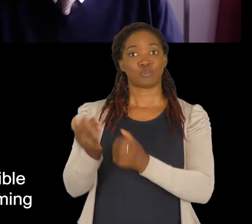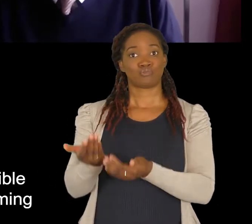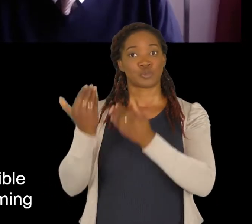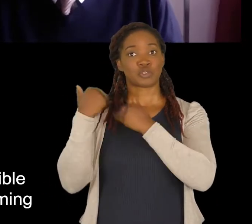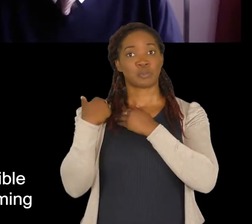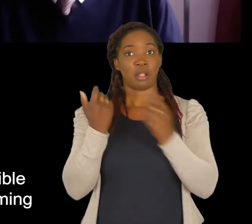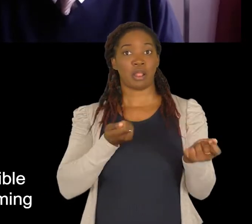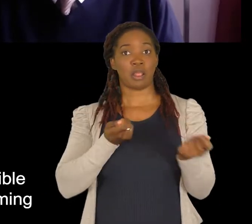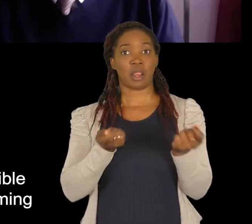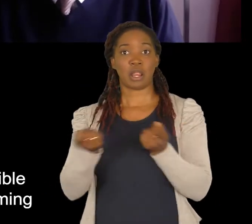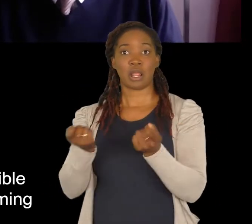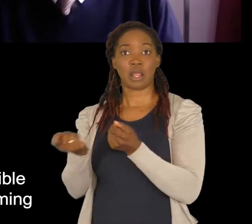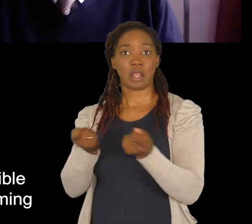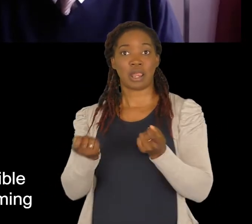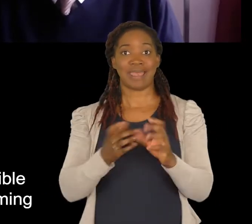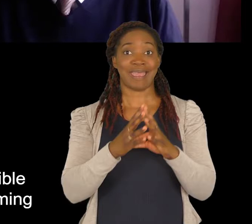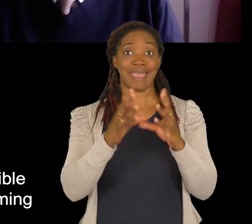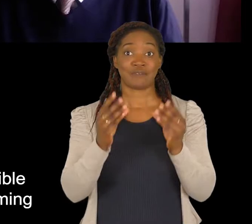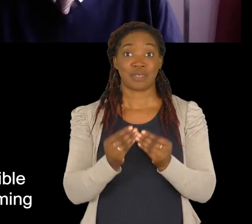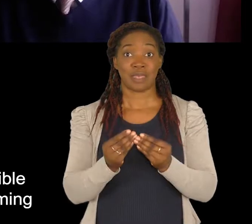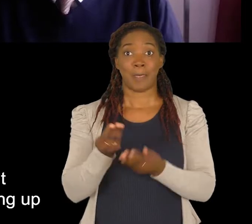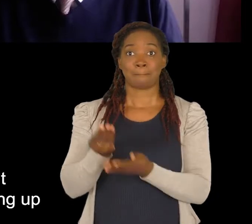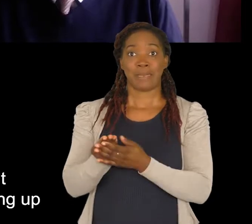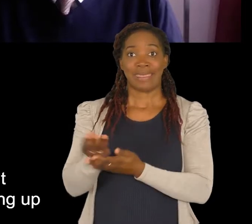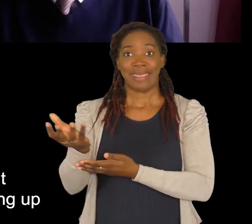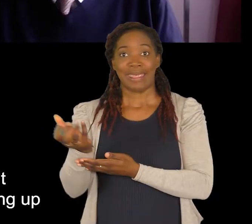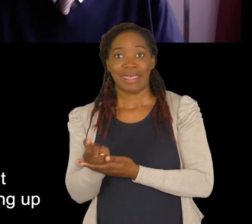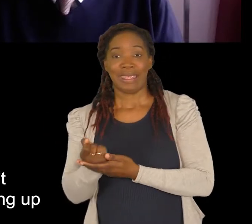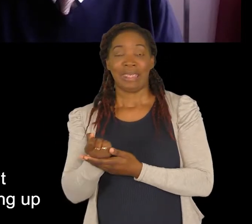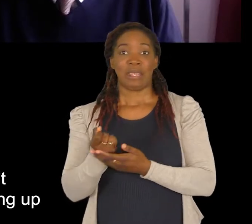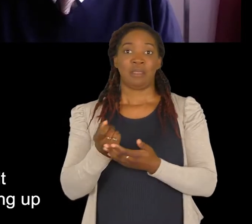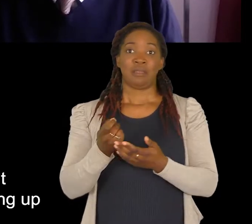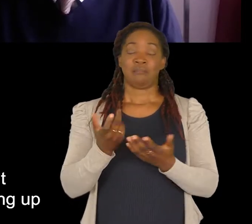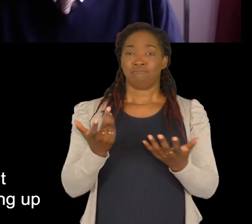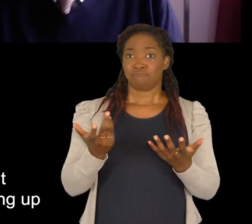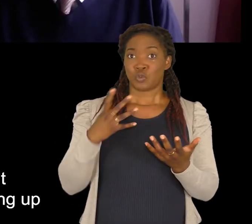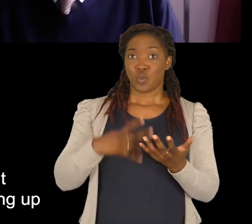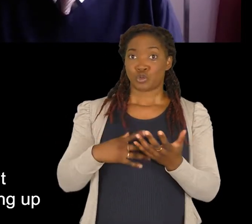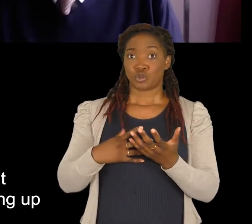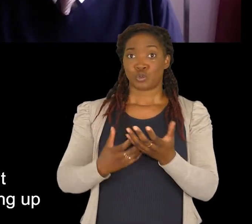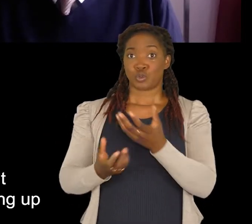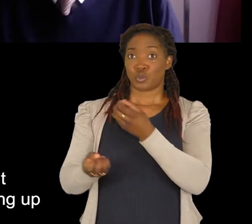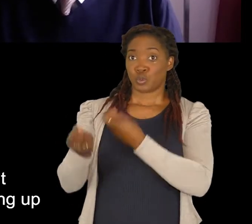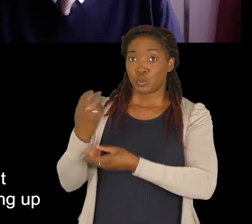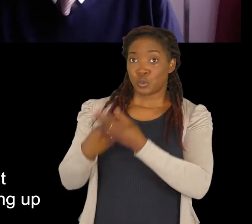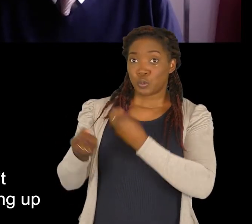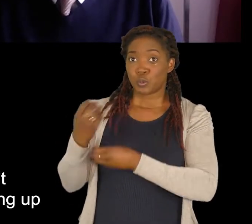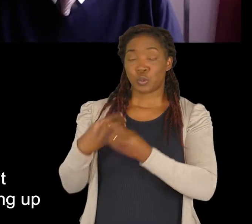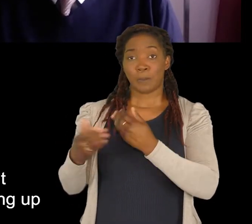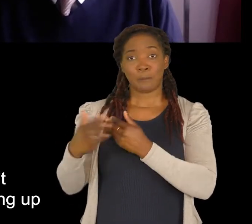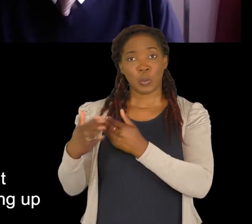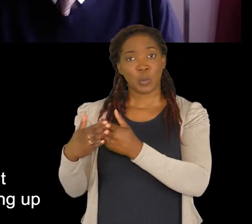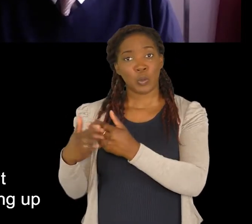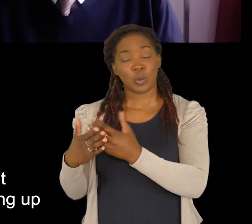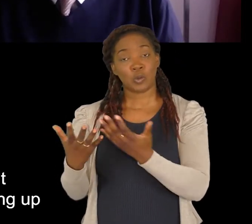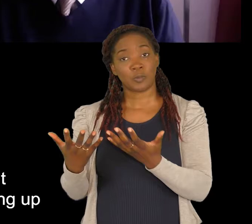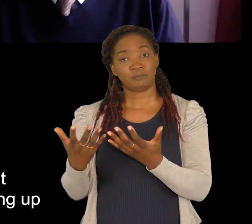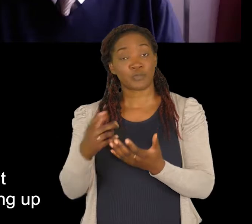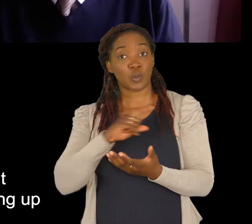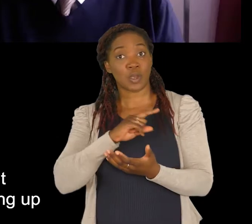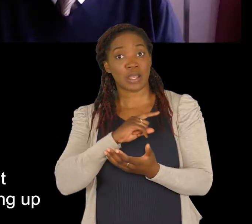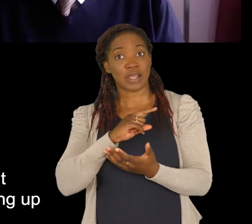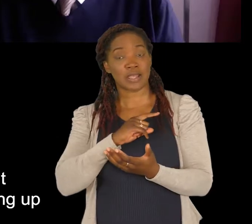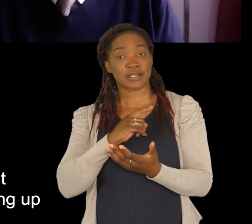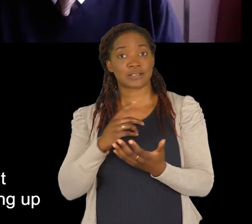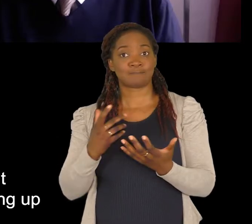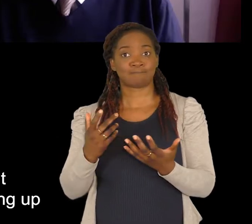responsible for running your business, for the money coming in, etc. Do you want to talk to us a little bit more about the